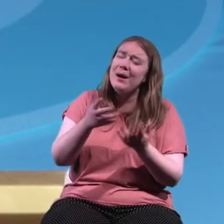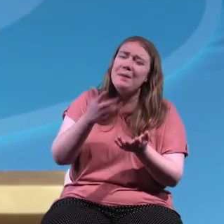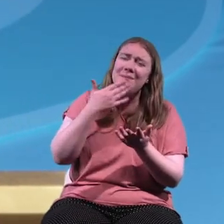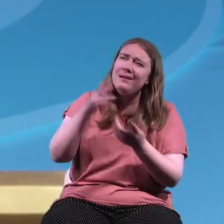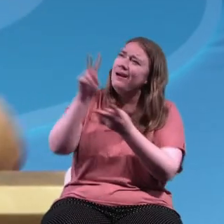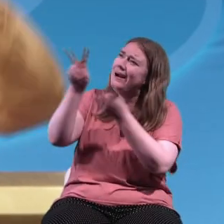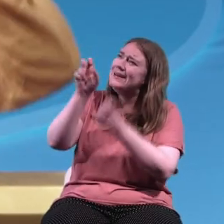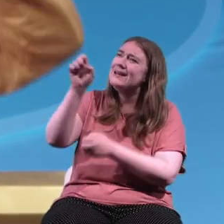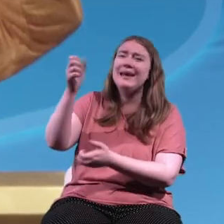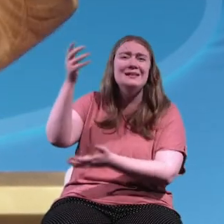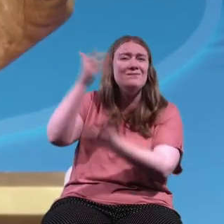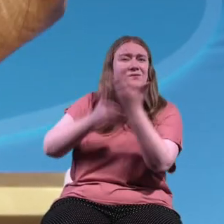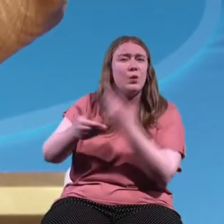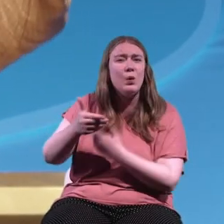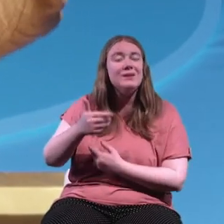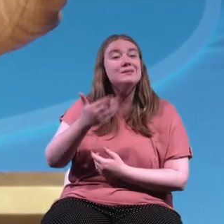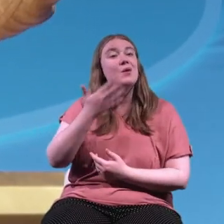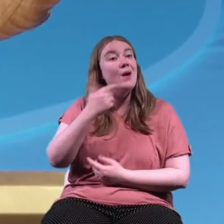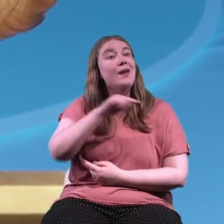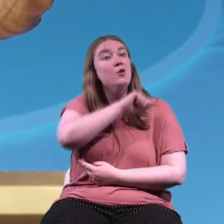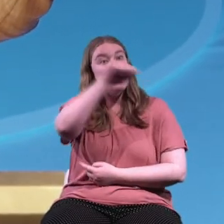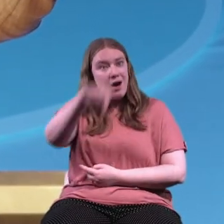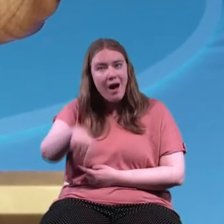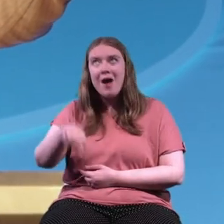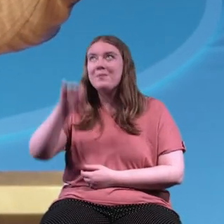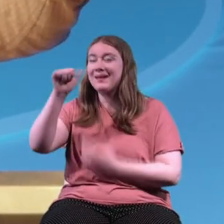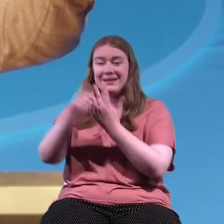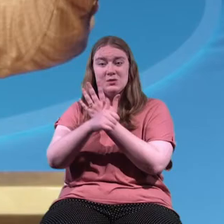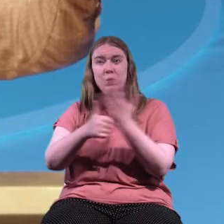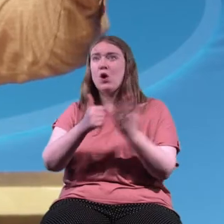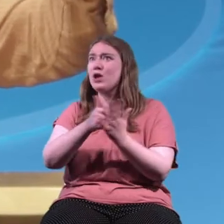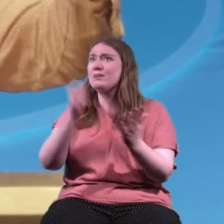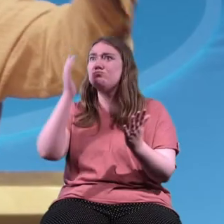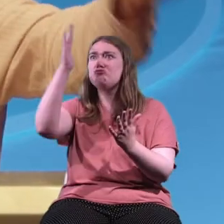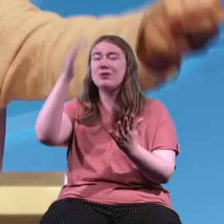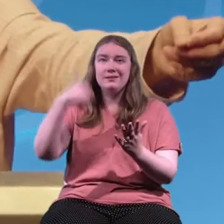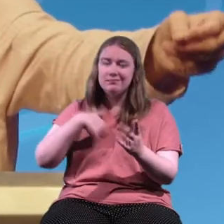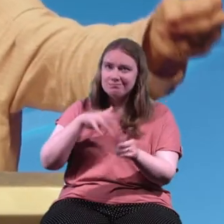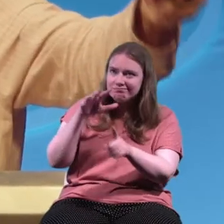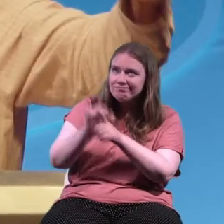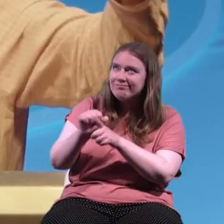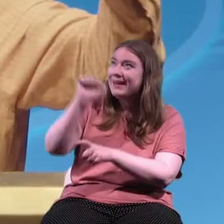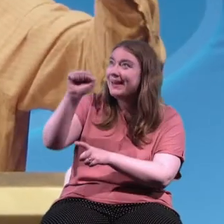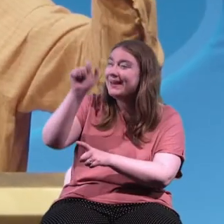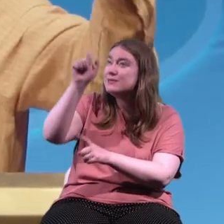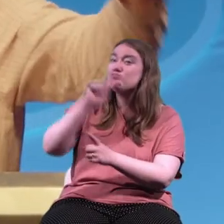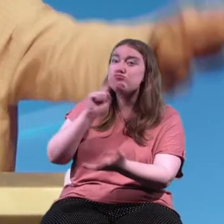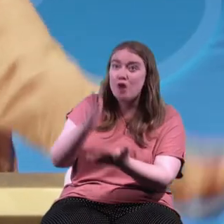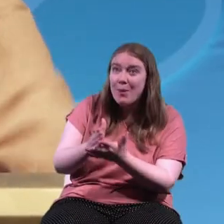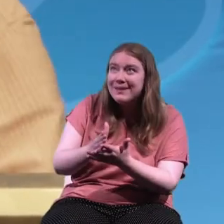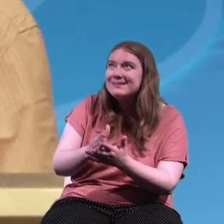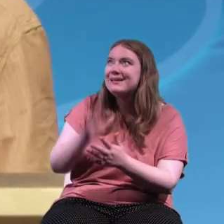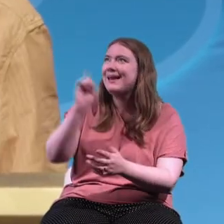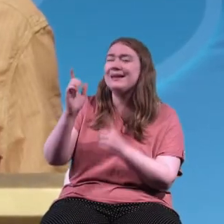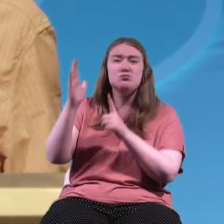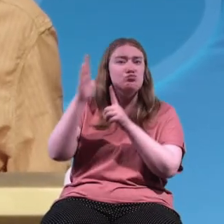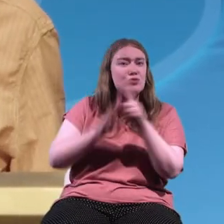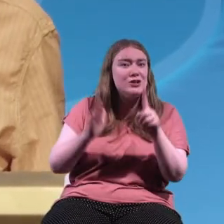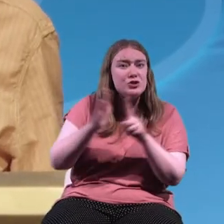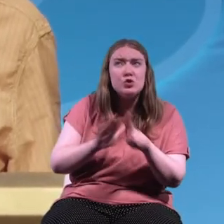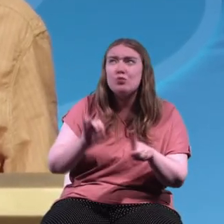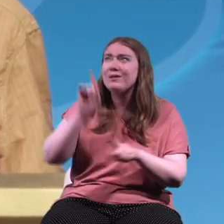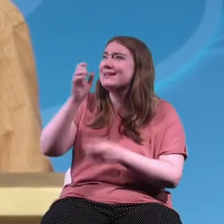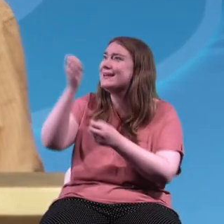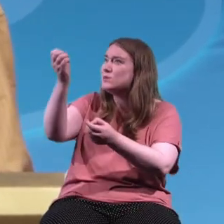is preached, listening out for the voice of God, for his promises, for his reassurance.